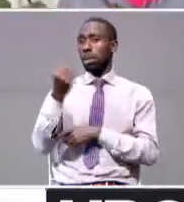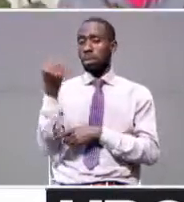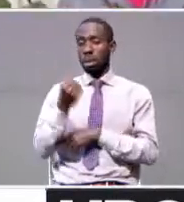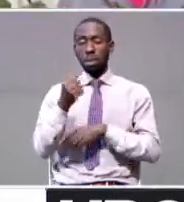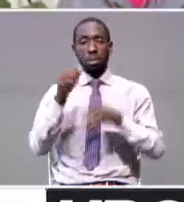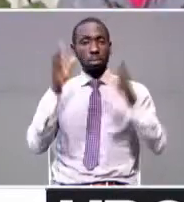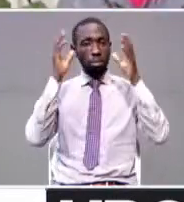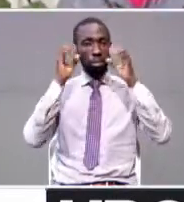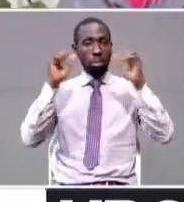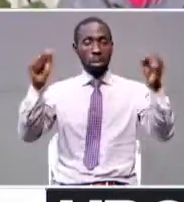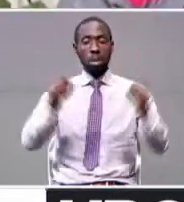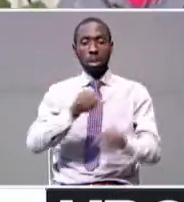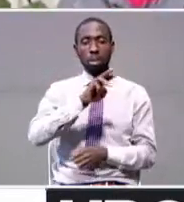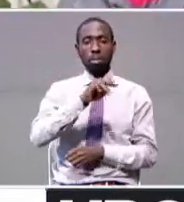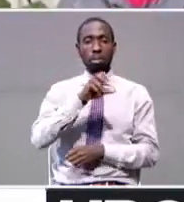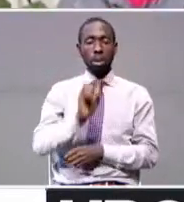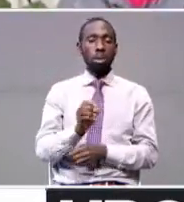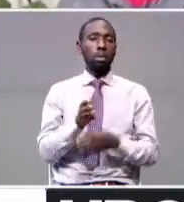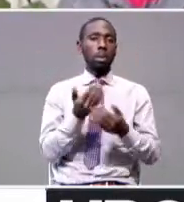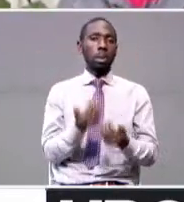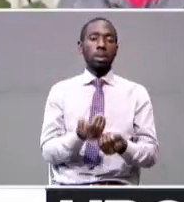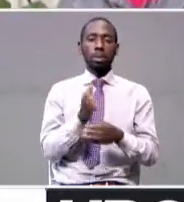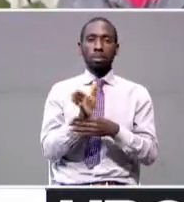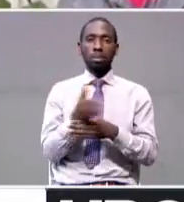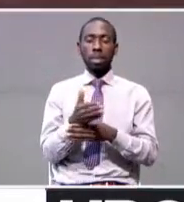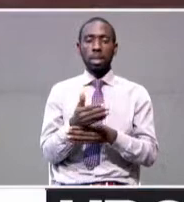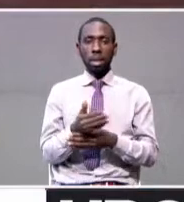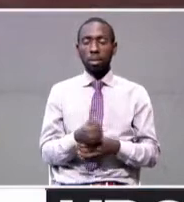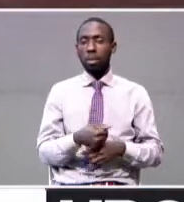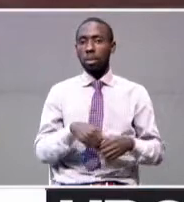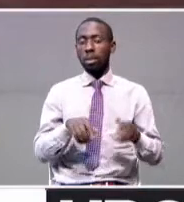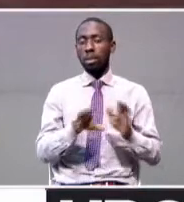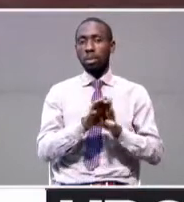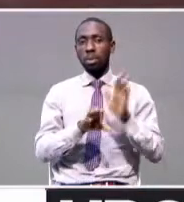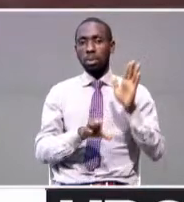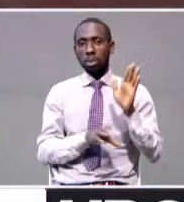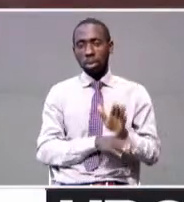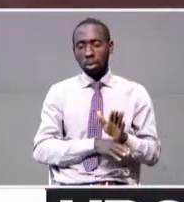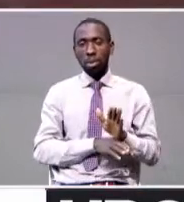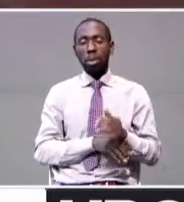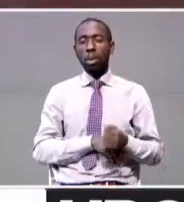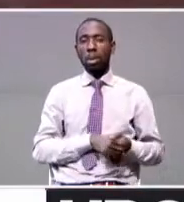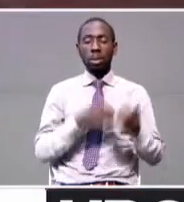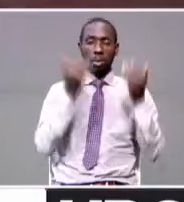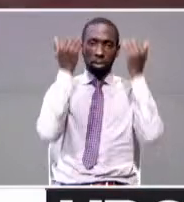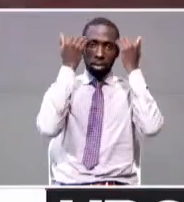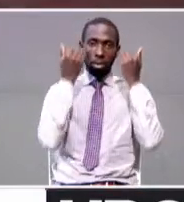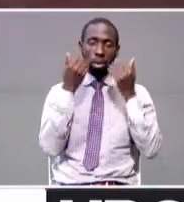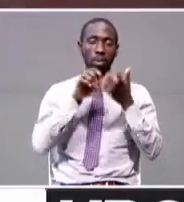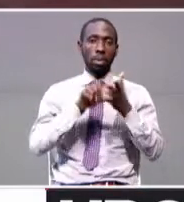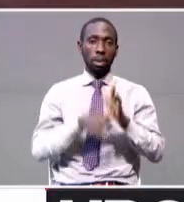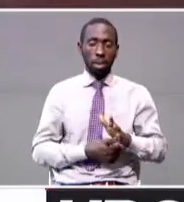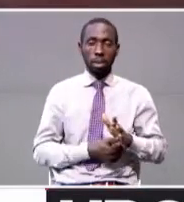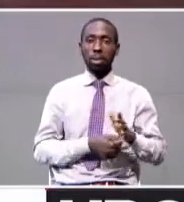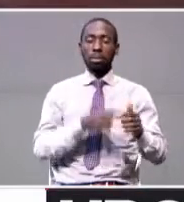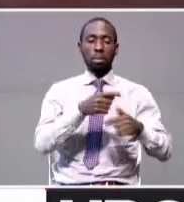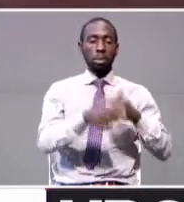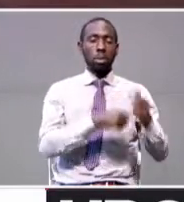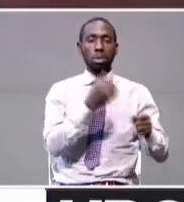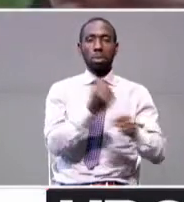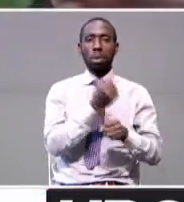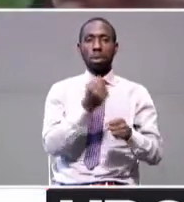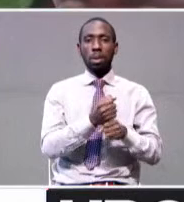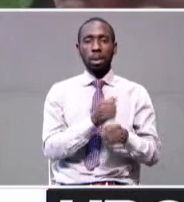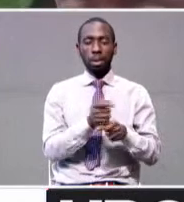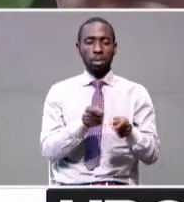Norbert Mao kati ye minisita omujjuvu owa ssemateeka n'essiga eddamuzi era nga yatandika dde okukakkala byanga aweereza eggwanga.